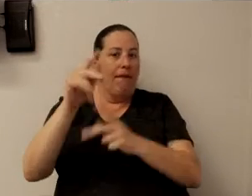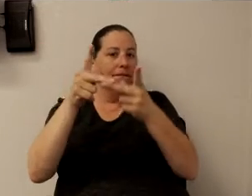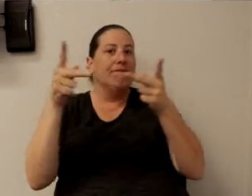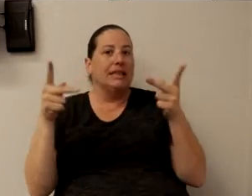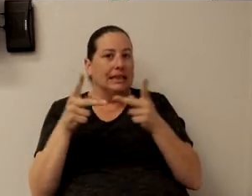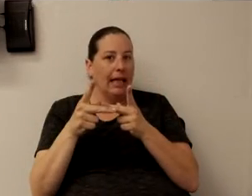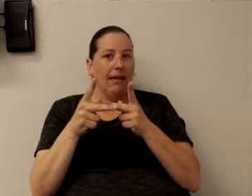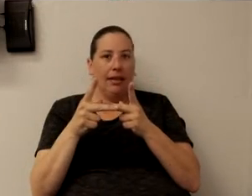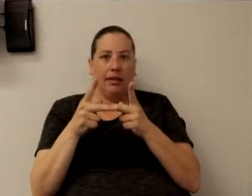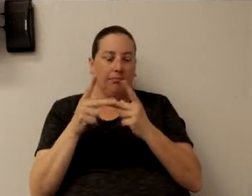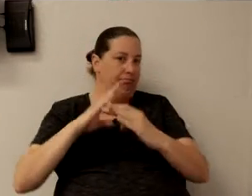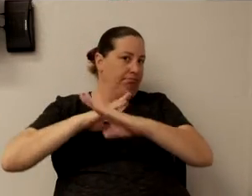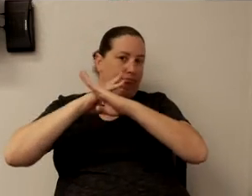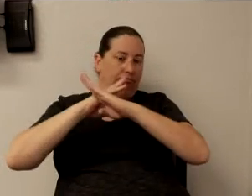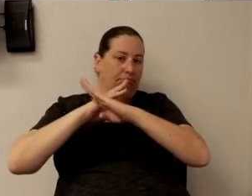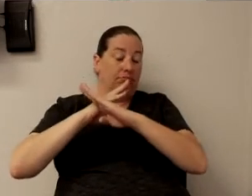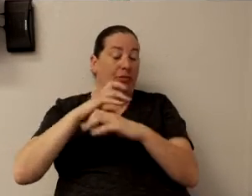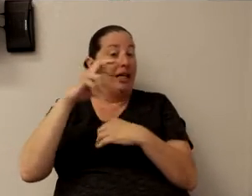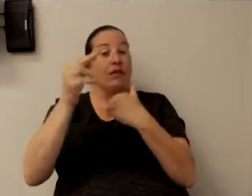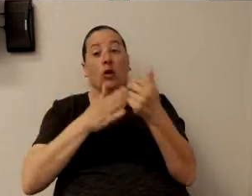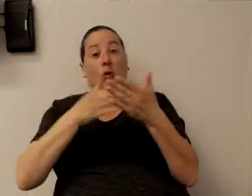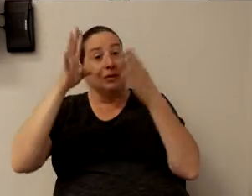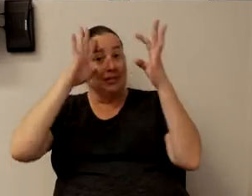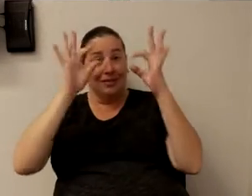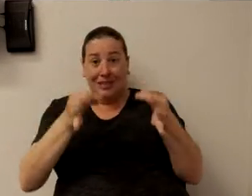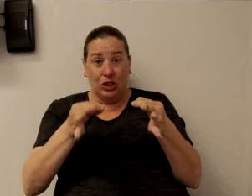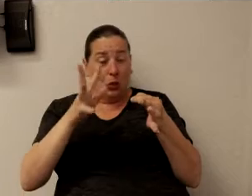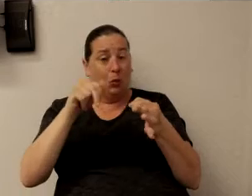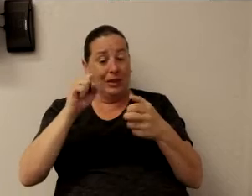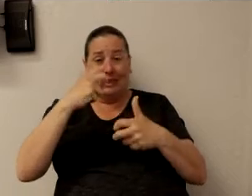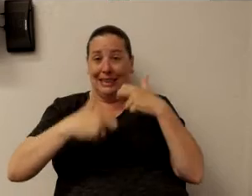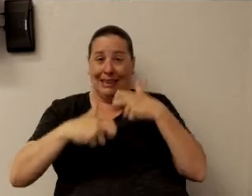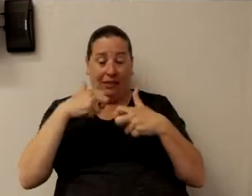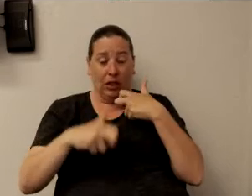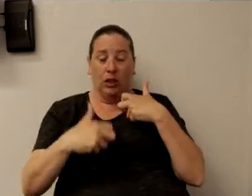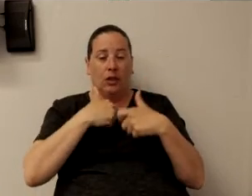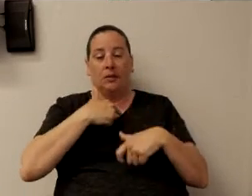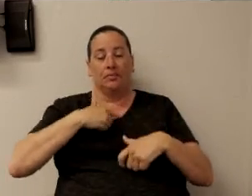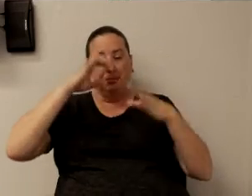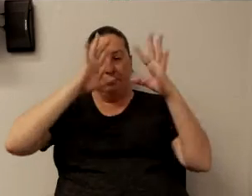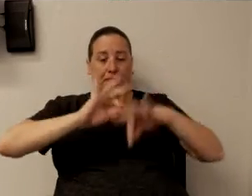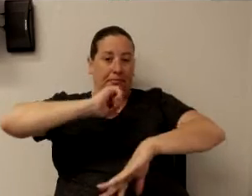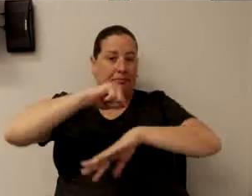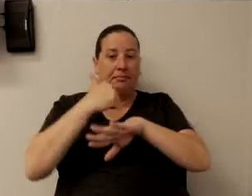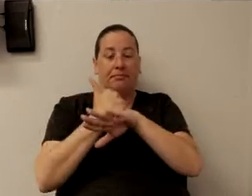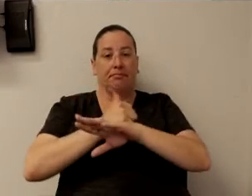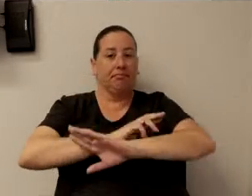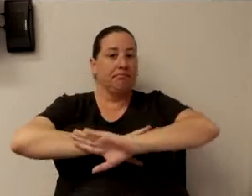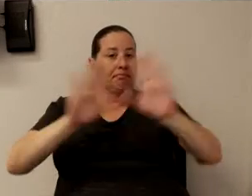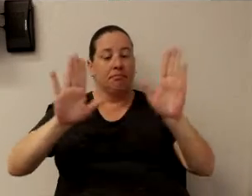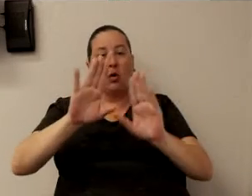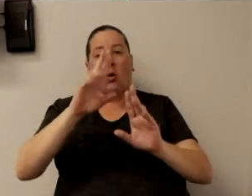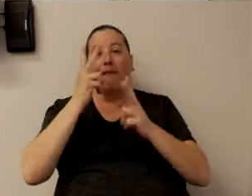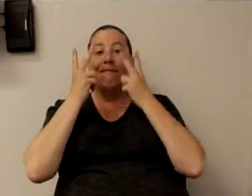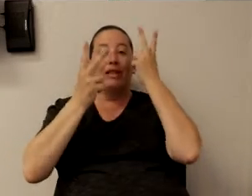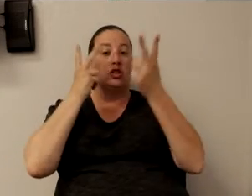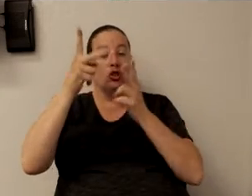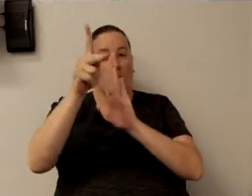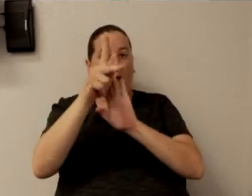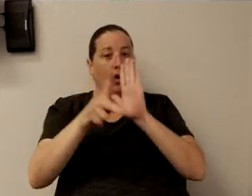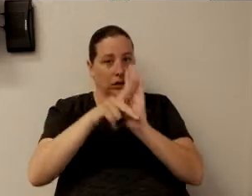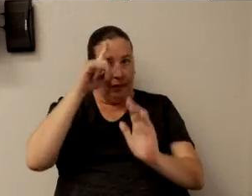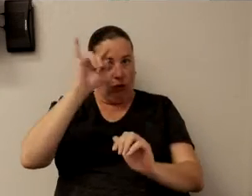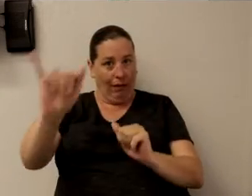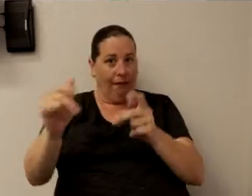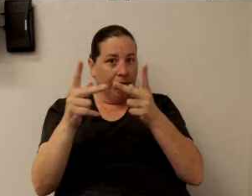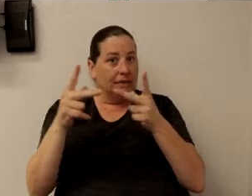decision as it was, we instituted a no visitor policy for that entire facility. So